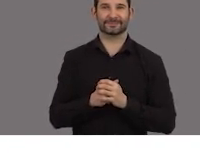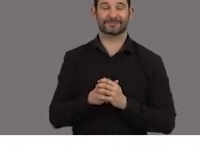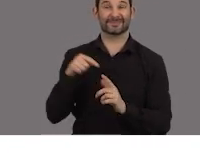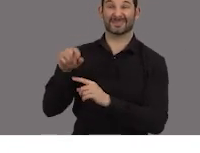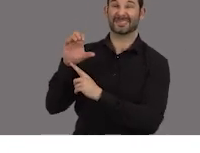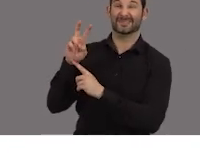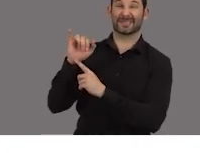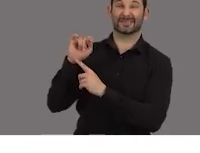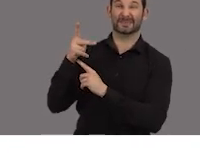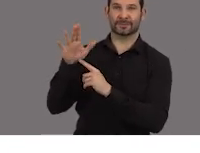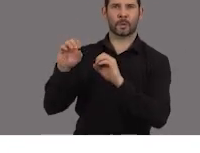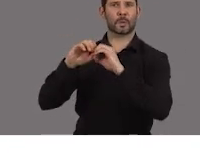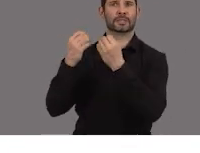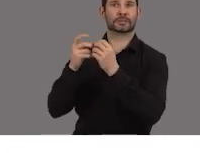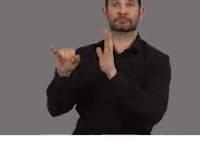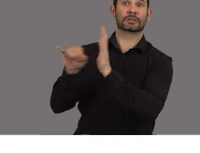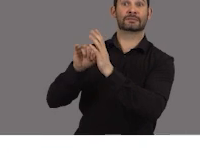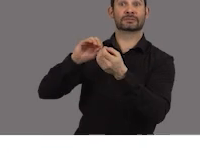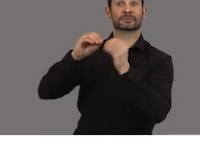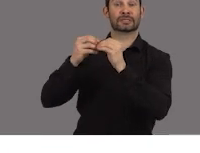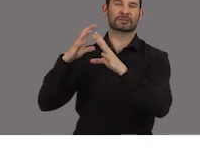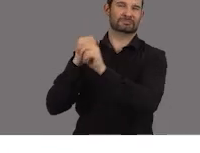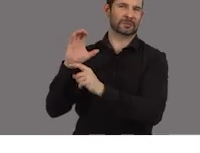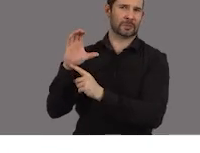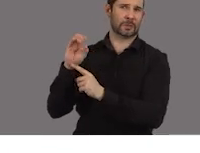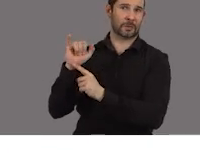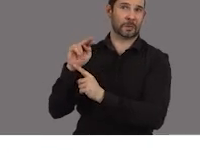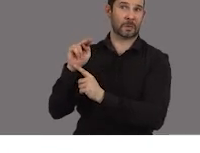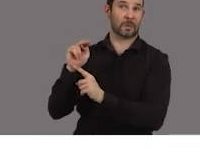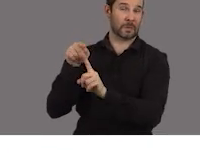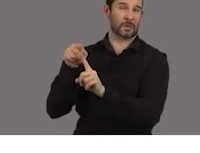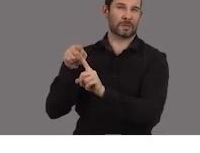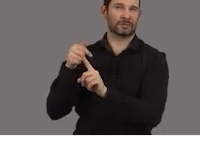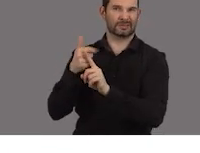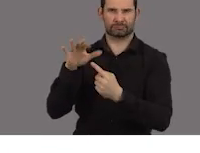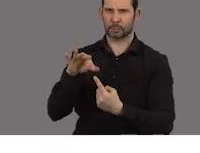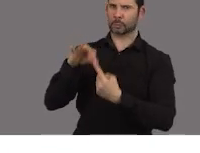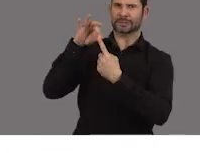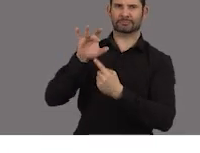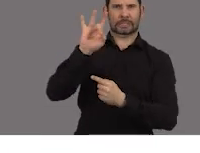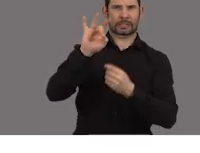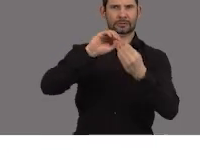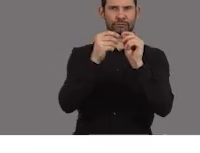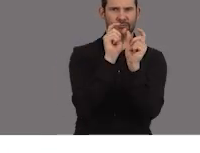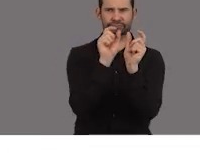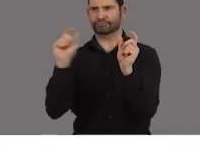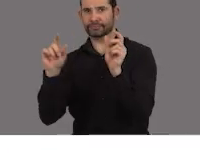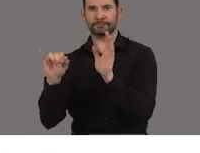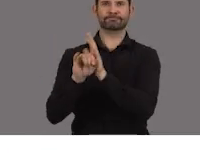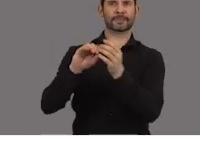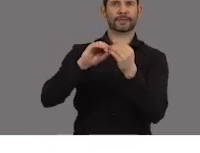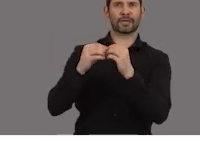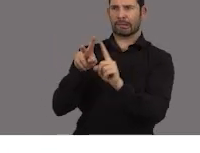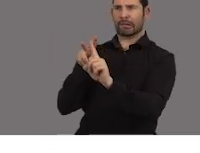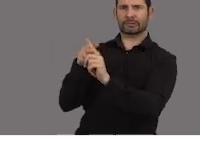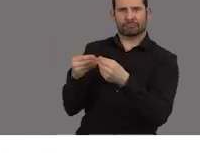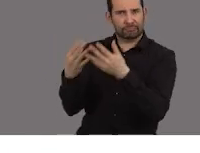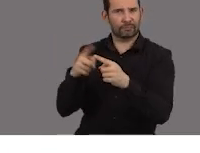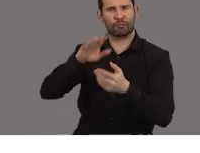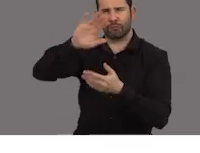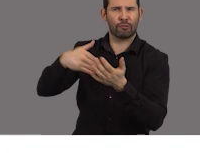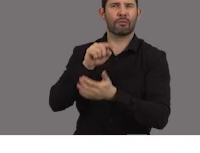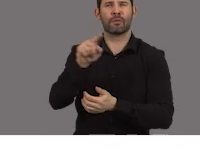The CVITP Organization Identification Number, or COIN, is a unique 8-digit identification